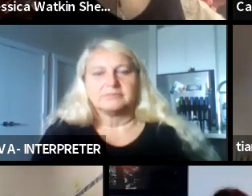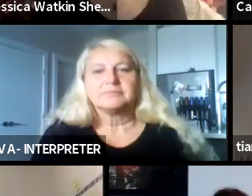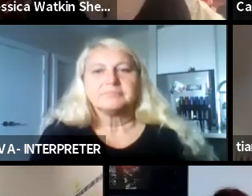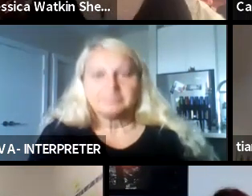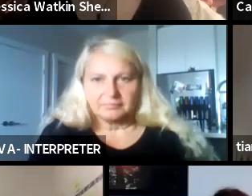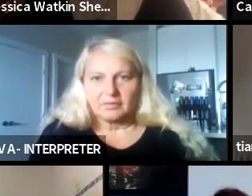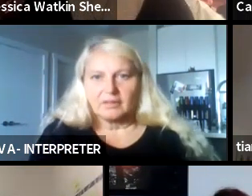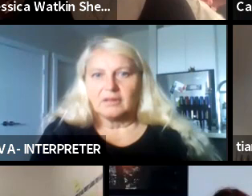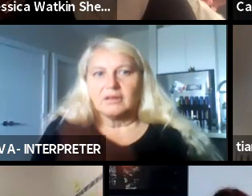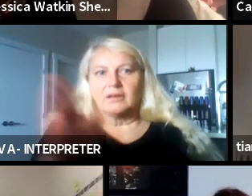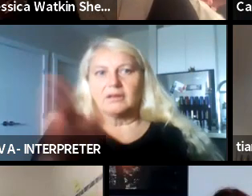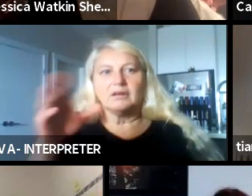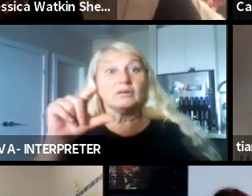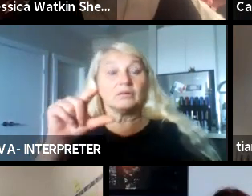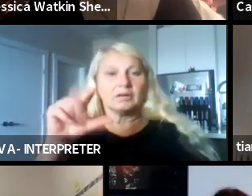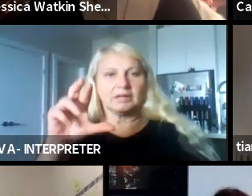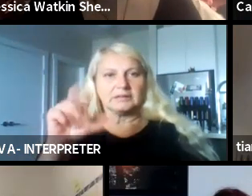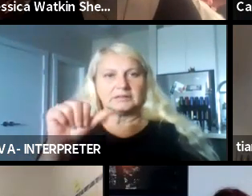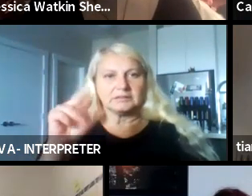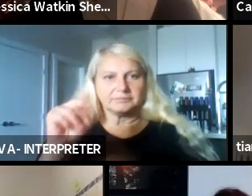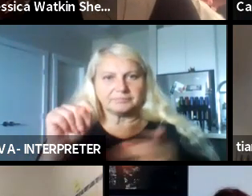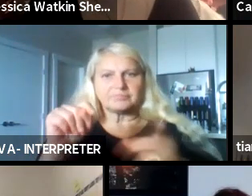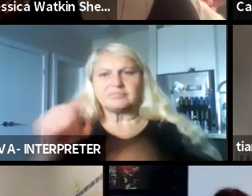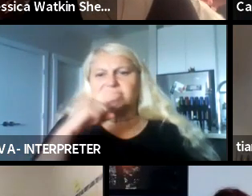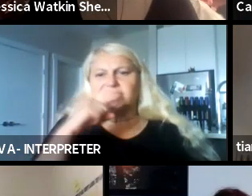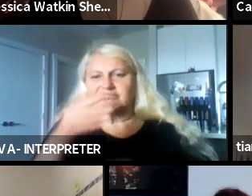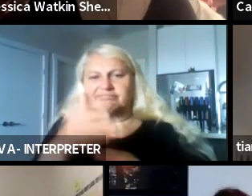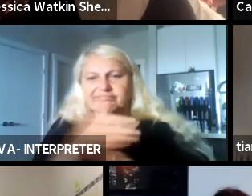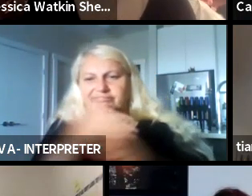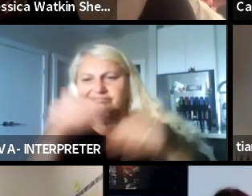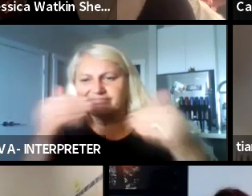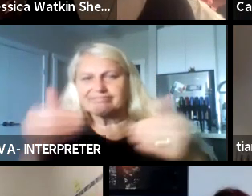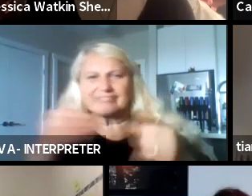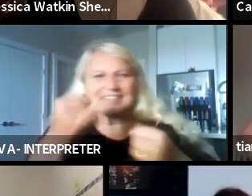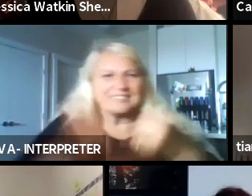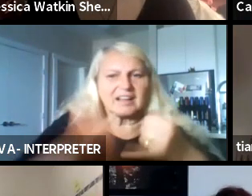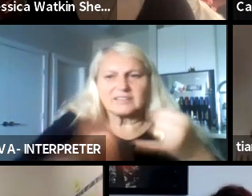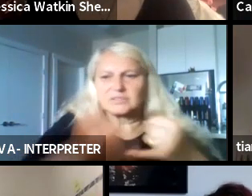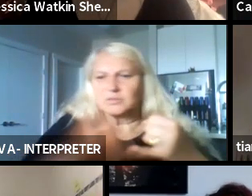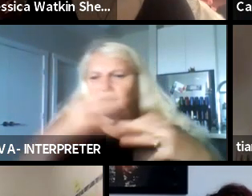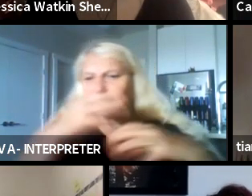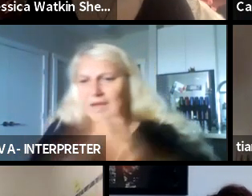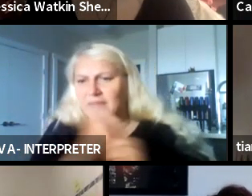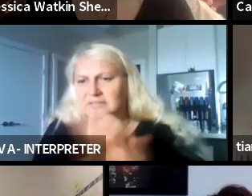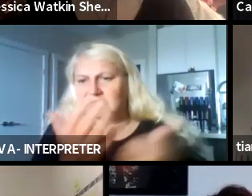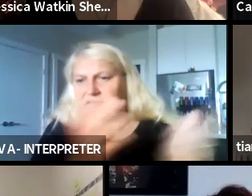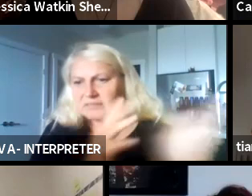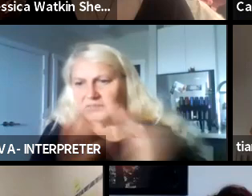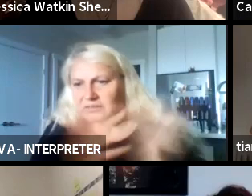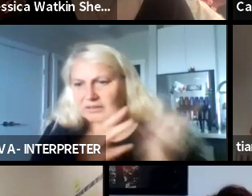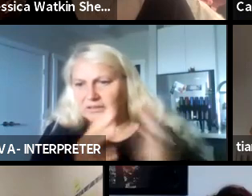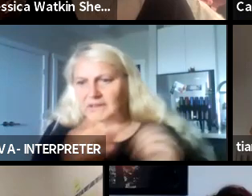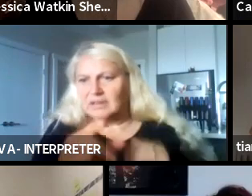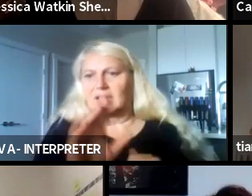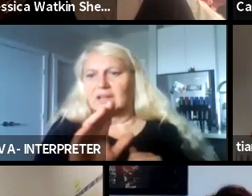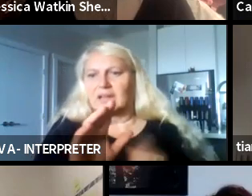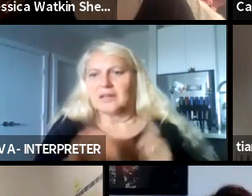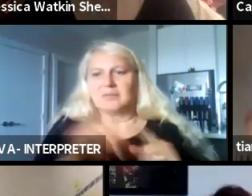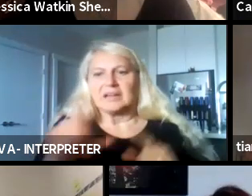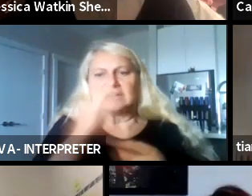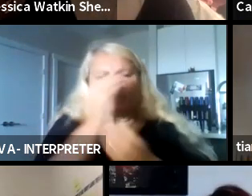So before anyone else does like the final, like, all right, and that's it. Just to let you know, thank you everybody